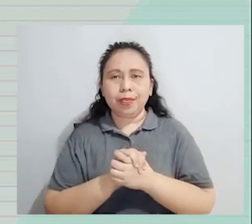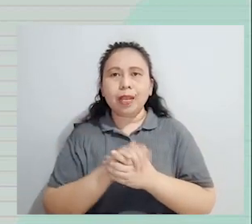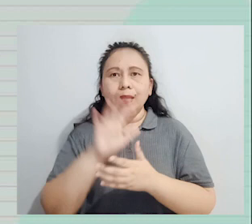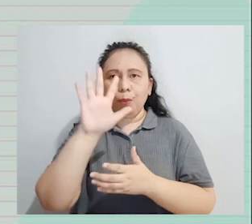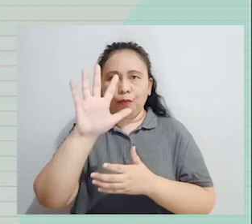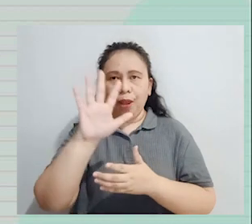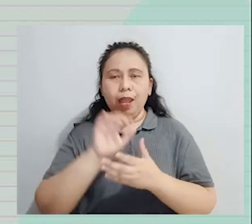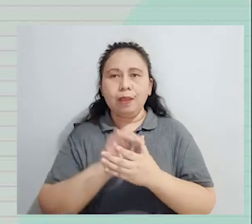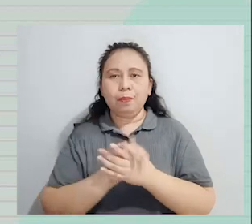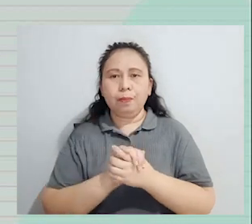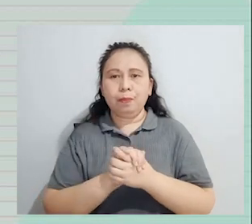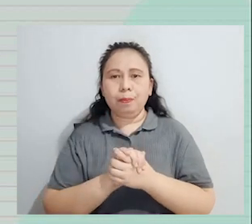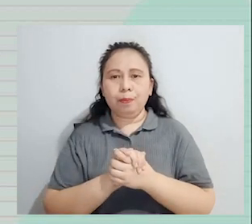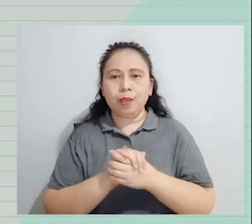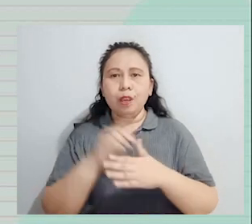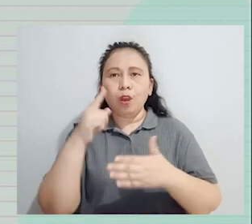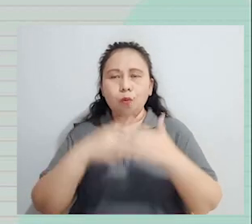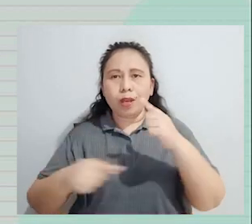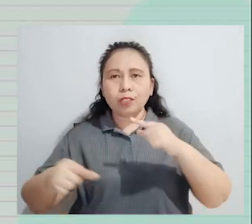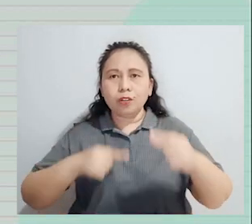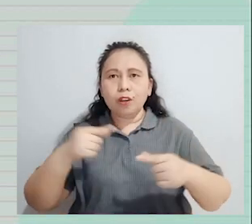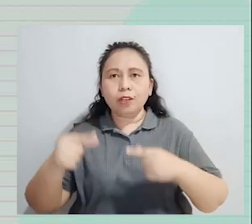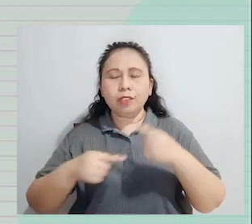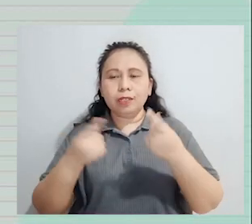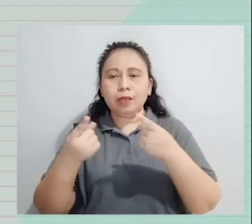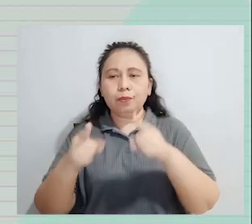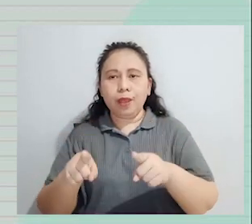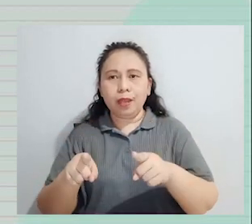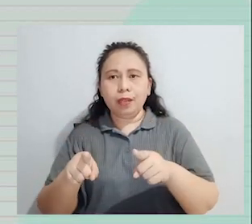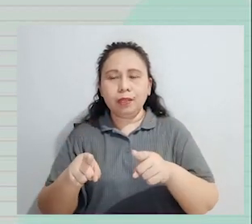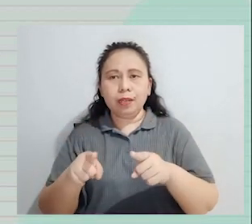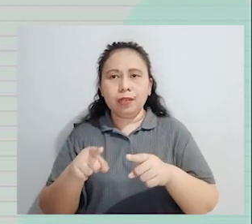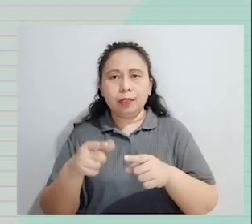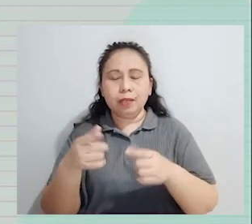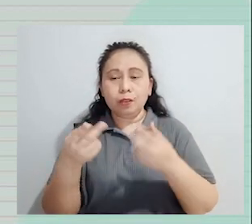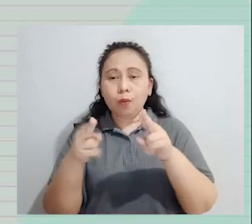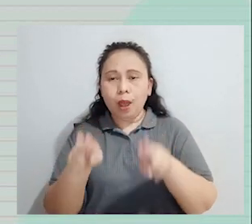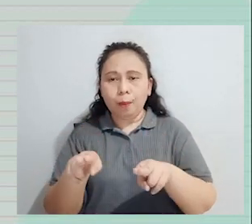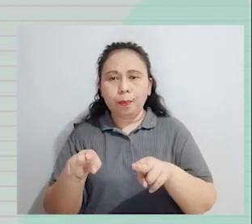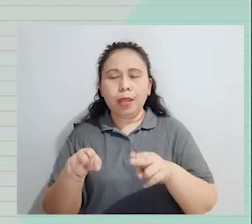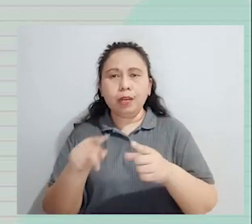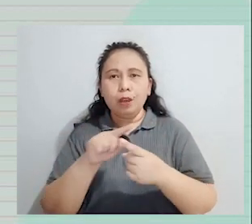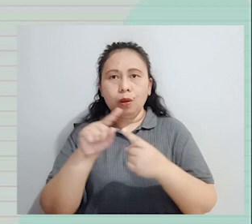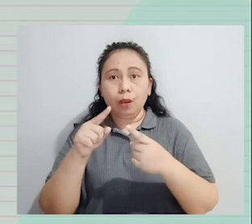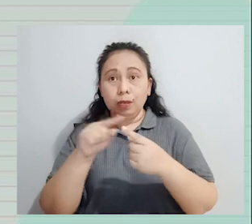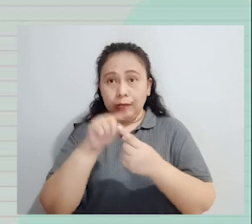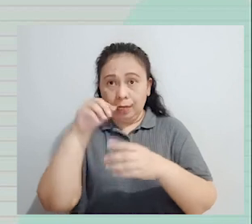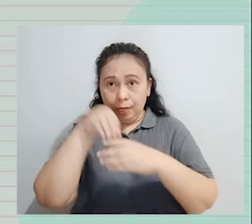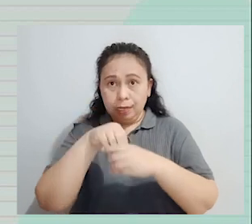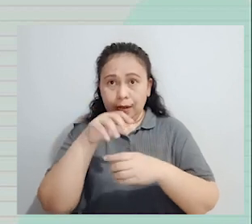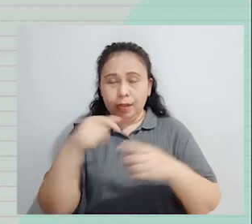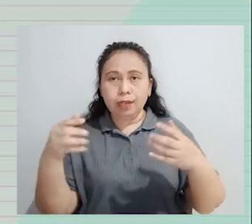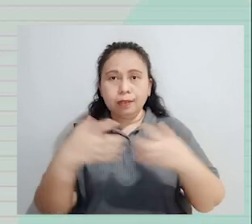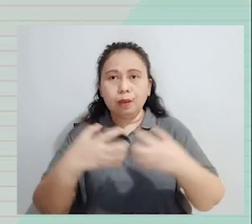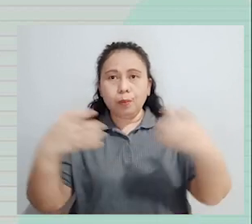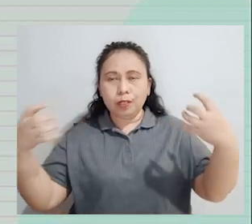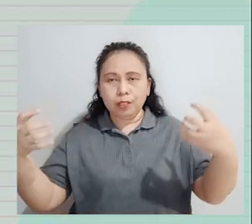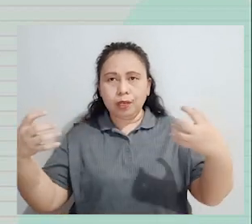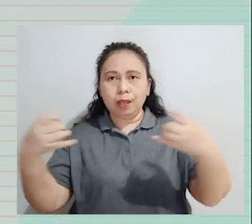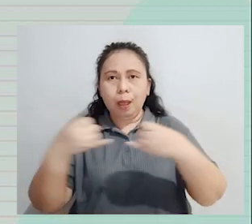Number 5. What geologic event is most likely to happen in a divergent plate